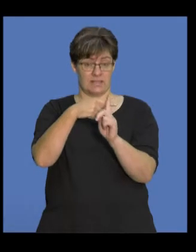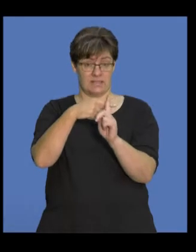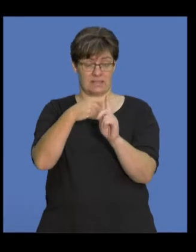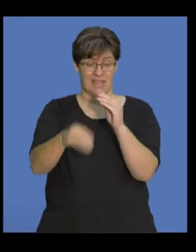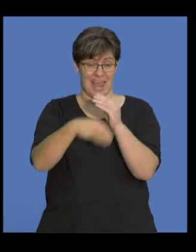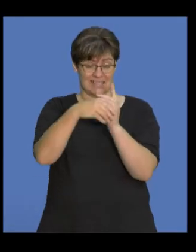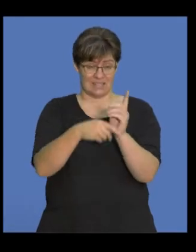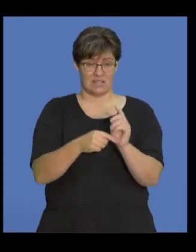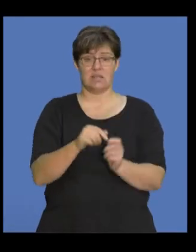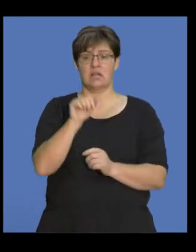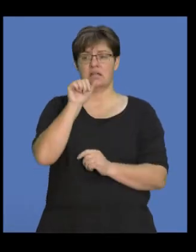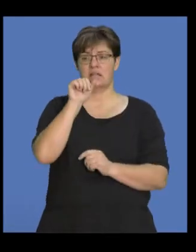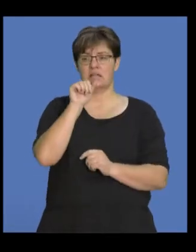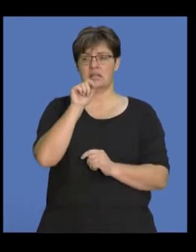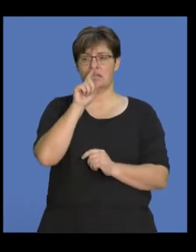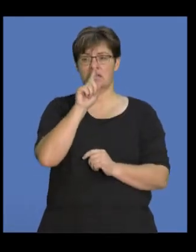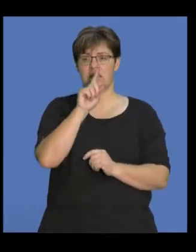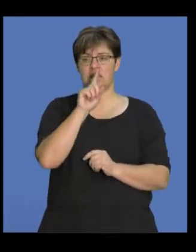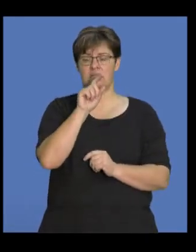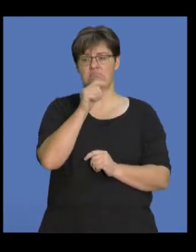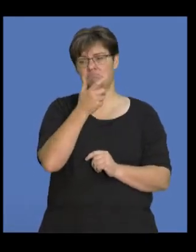you divide that by 100, it gives us